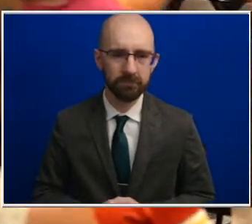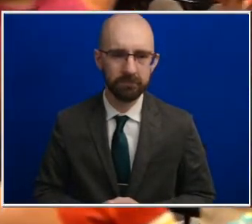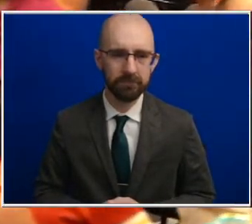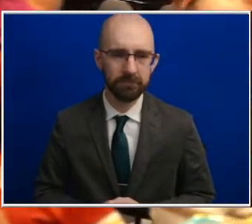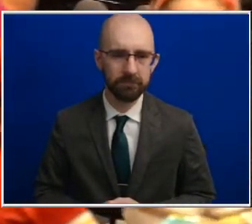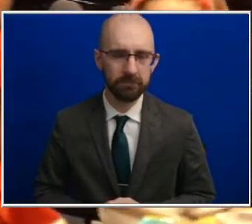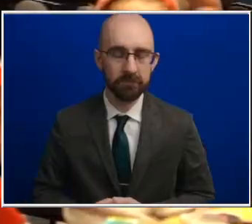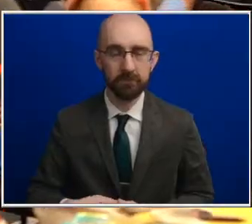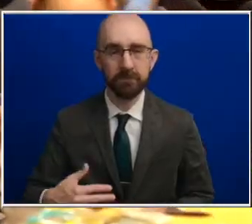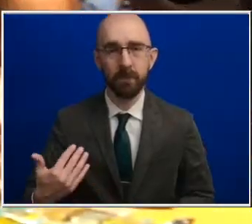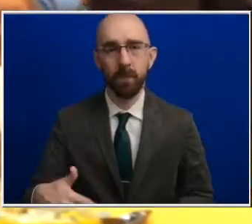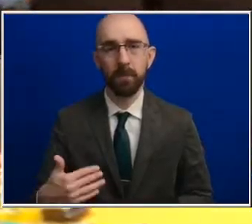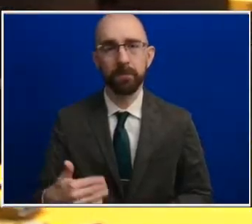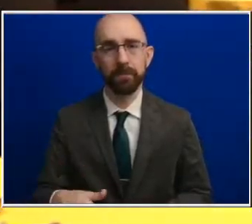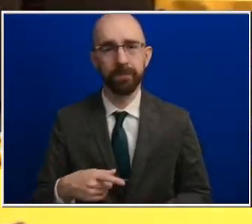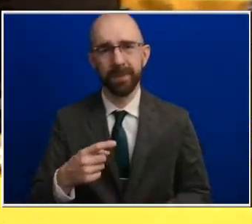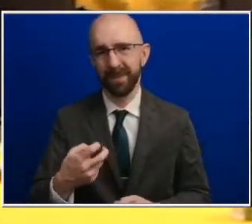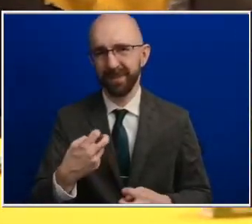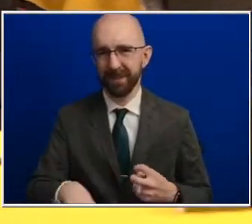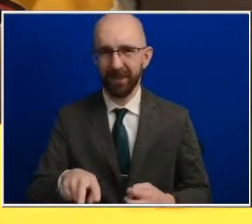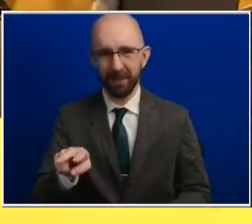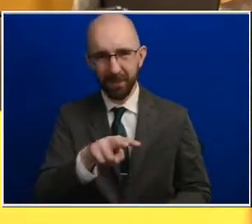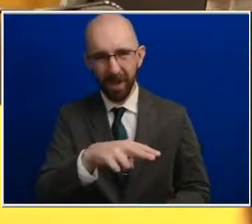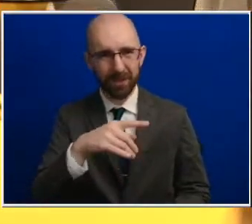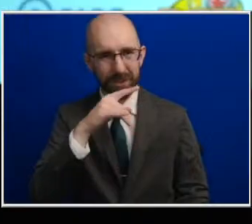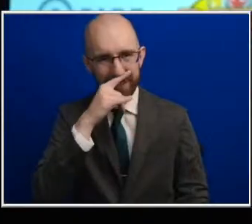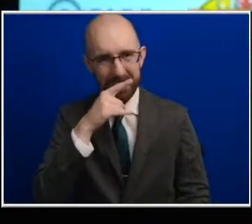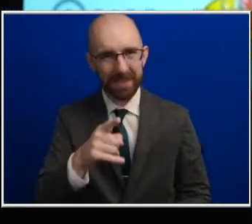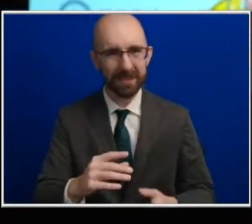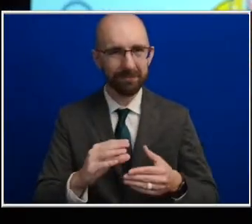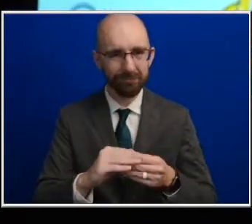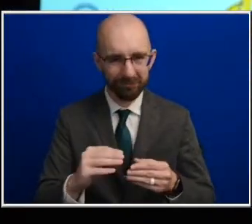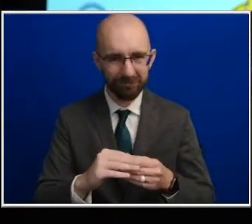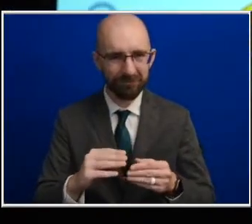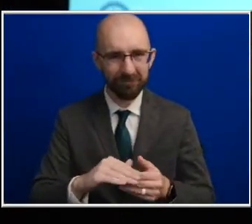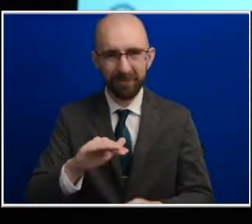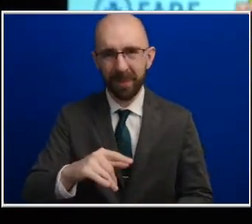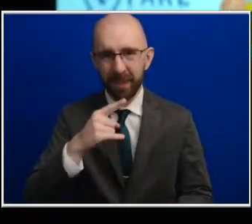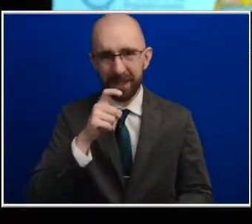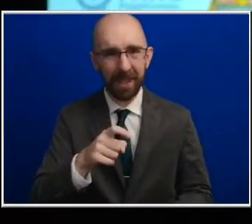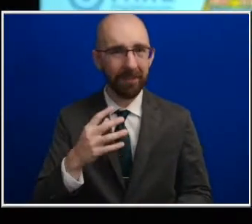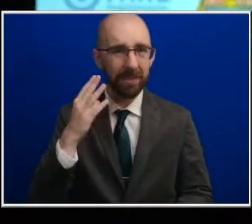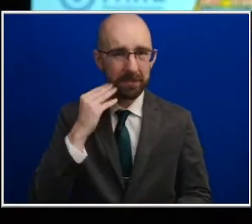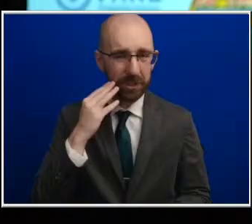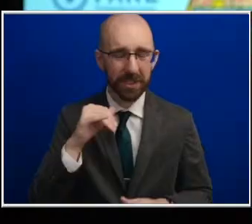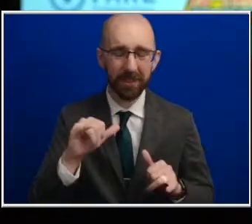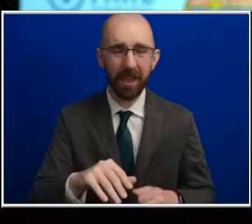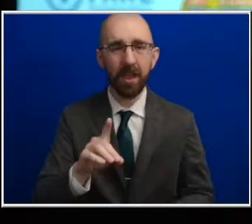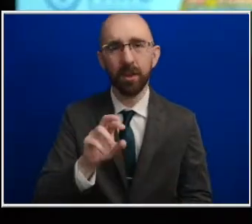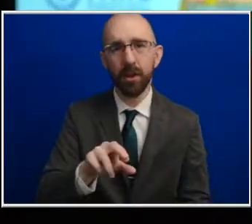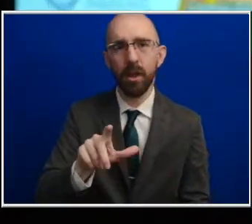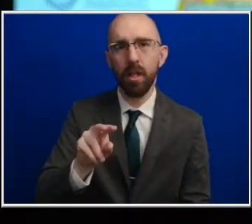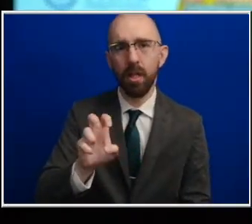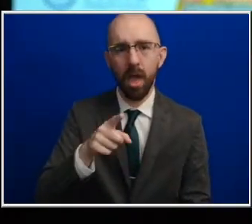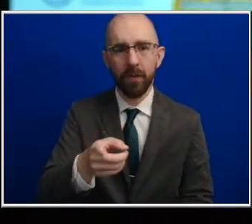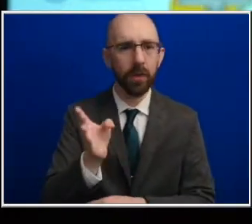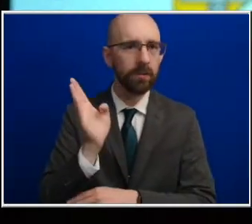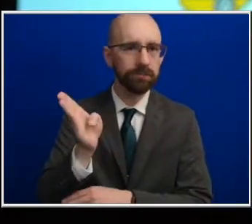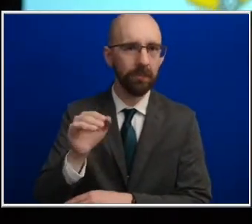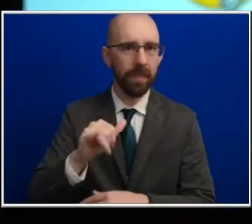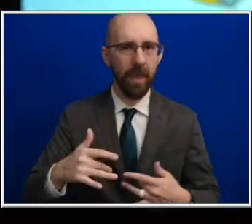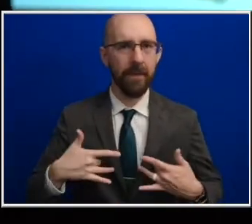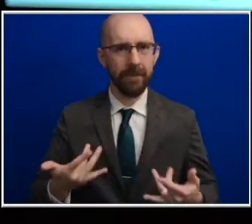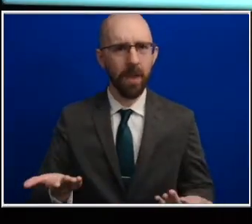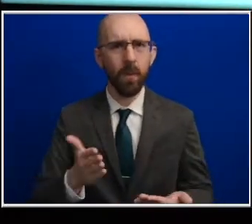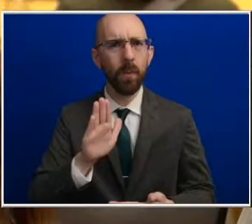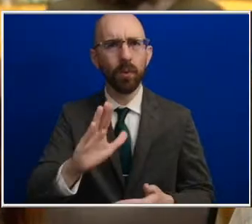Wow. Tough to watch those little kids. Those little kids have to go through that. Dr. Love, you gave a presentation at this event. What was your